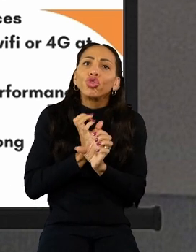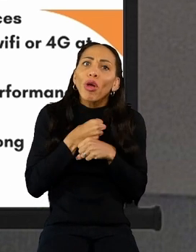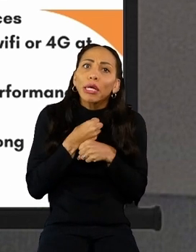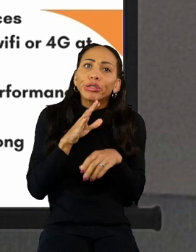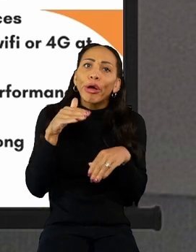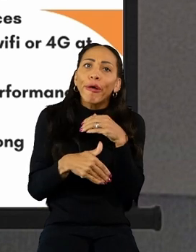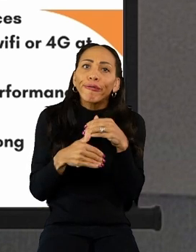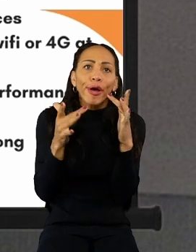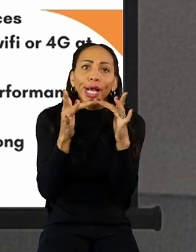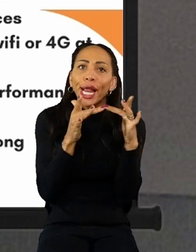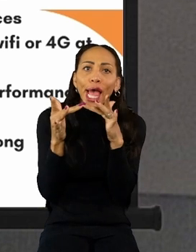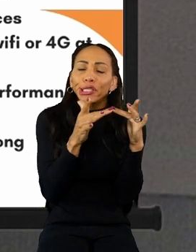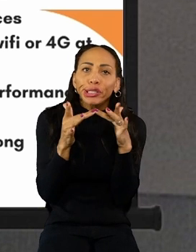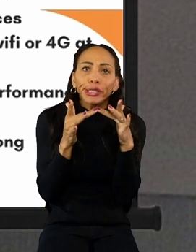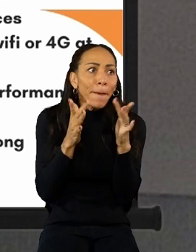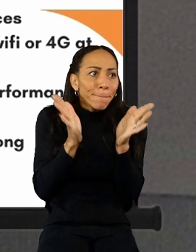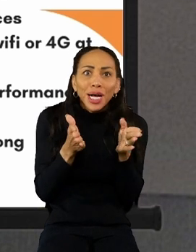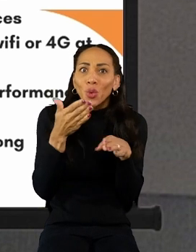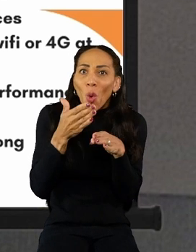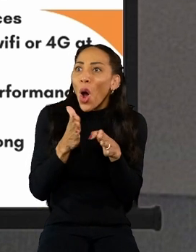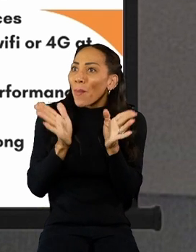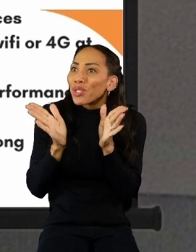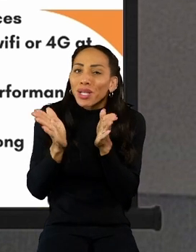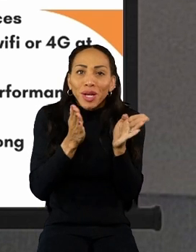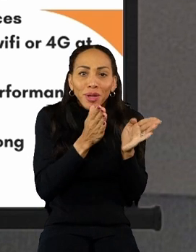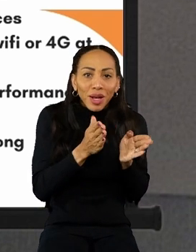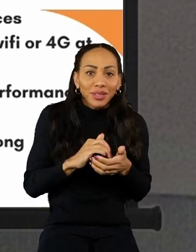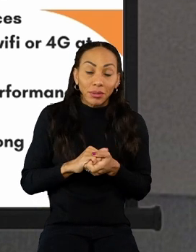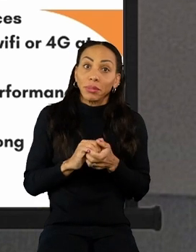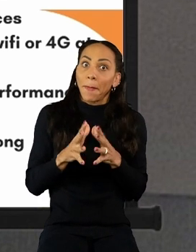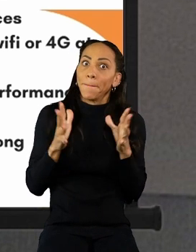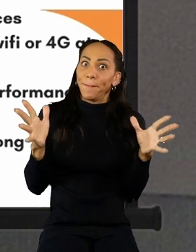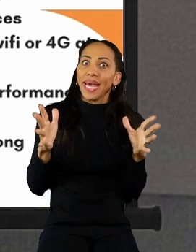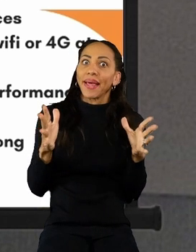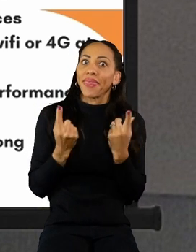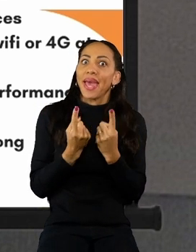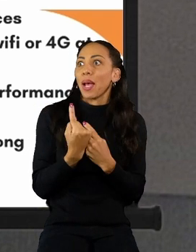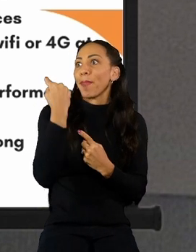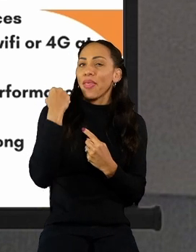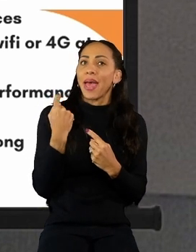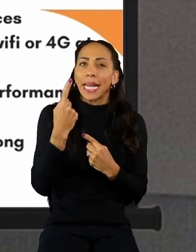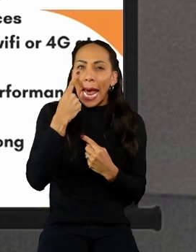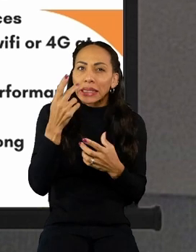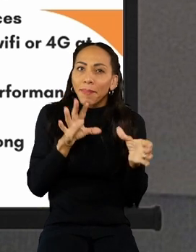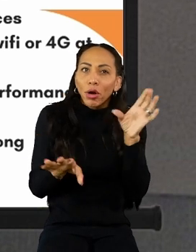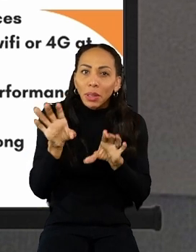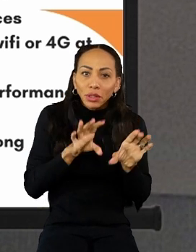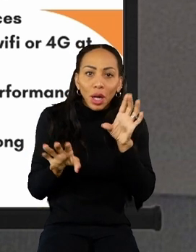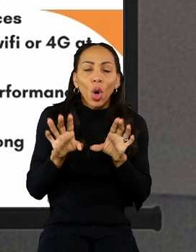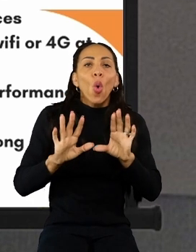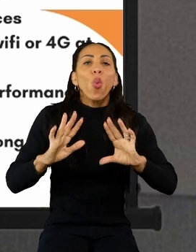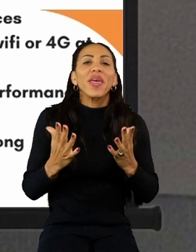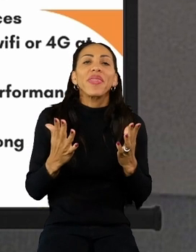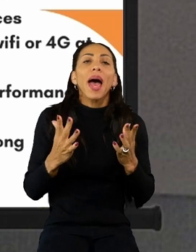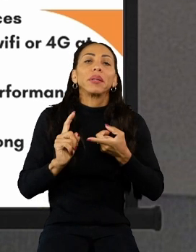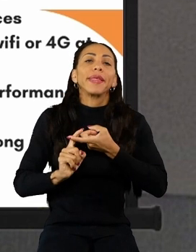had a lot of stress about the connectivity and making it work as well. So, yeah, we tried something